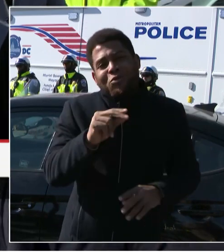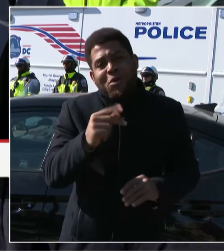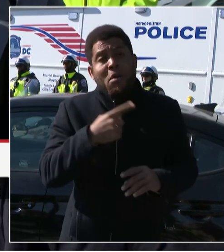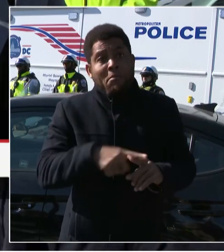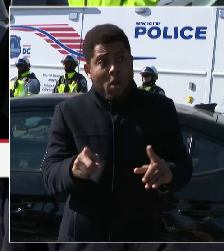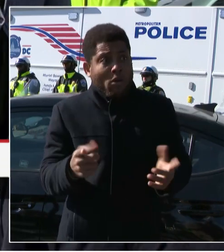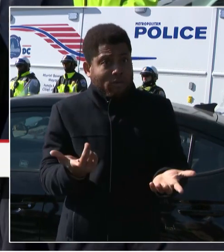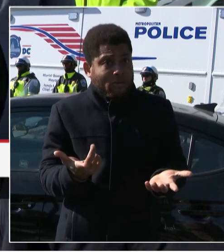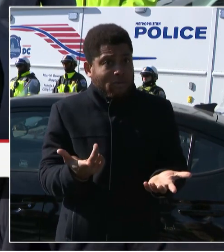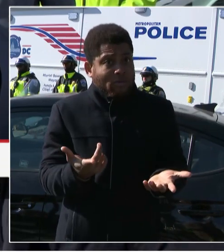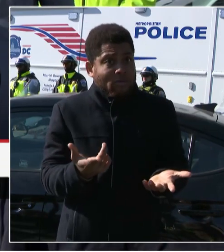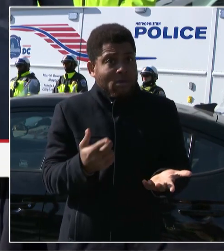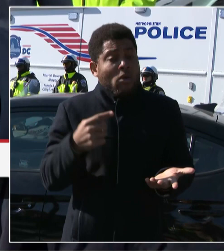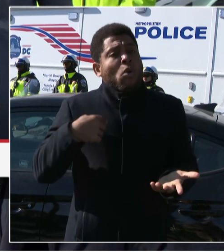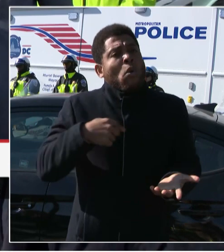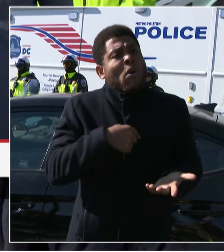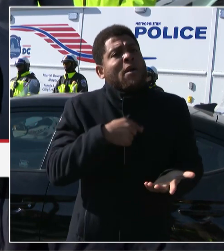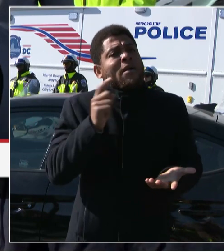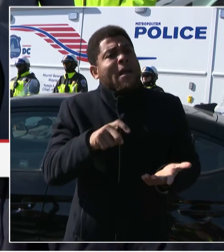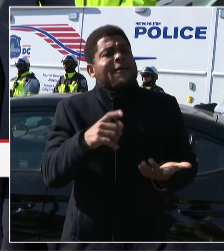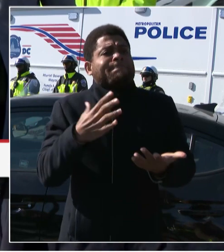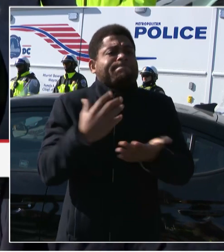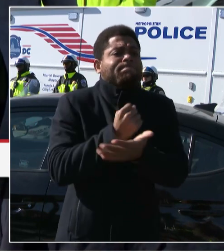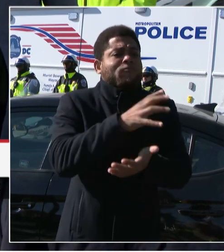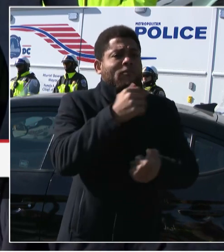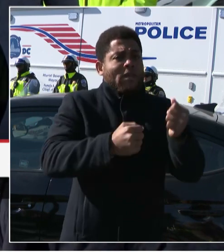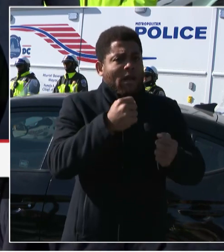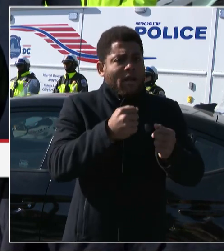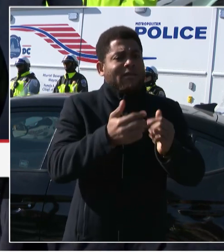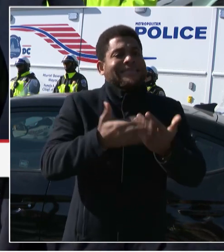to recover the vehicle faster.